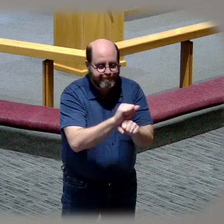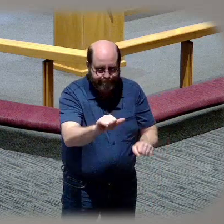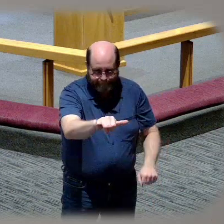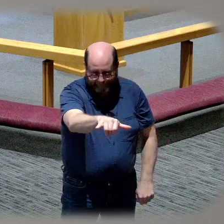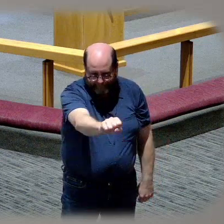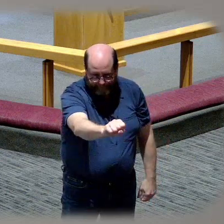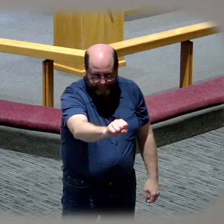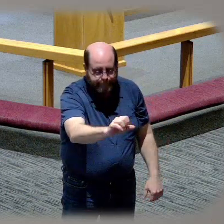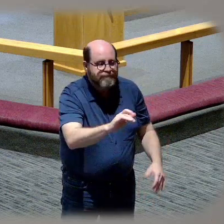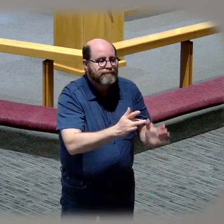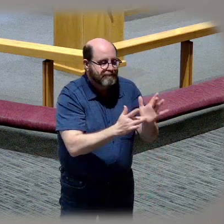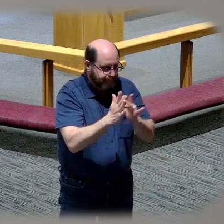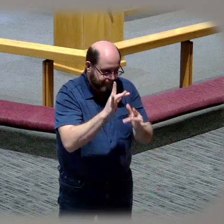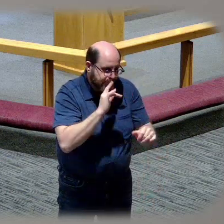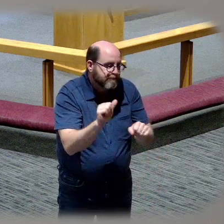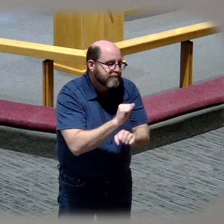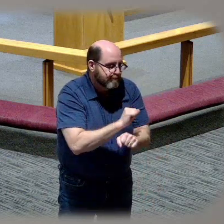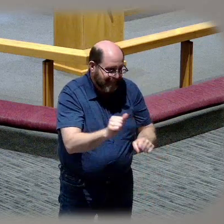Jesus does.